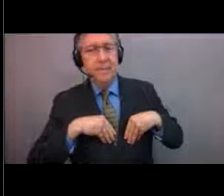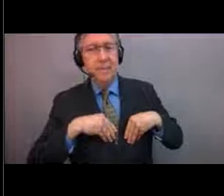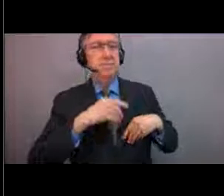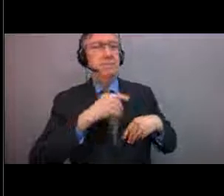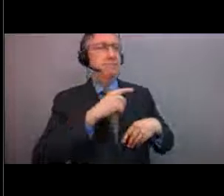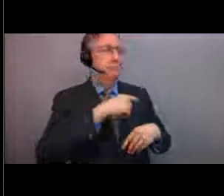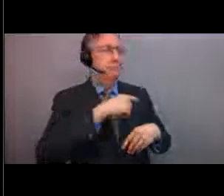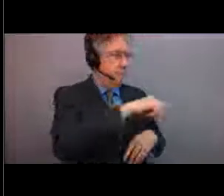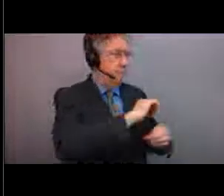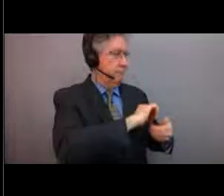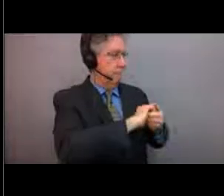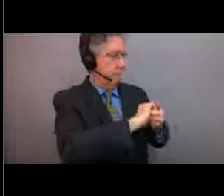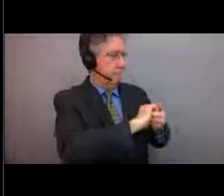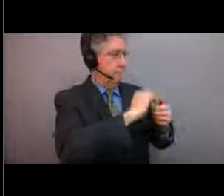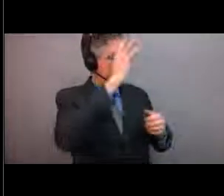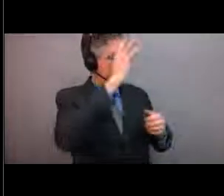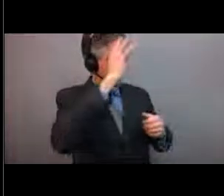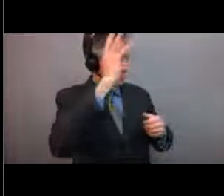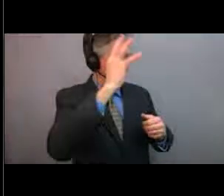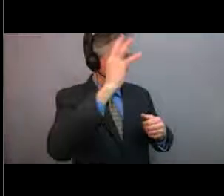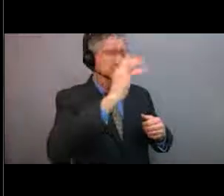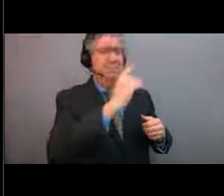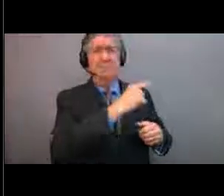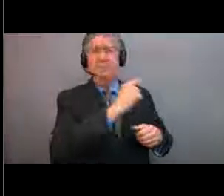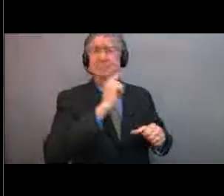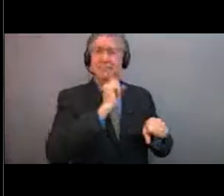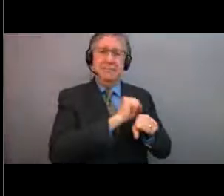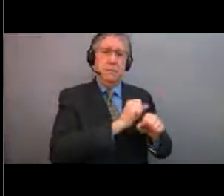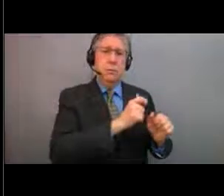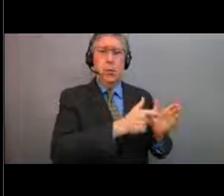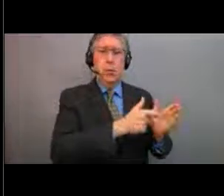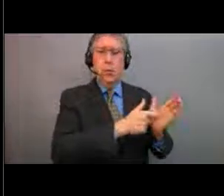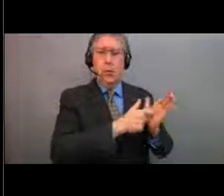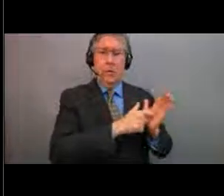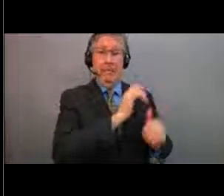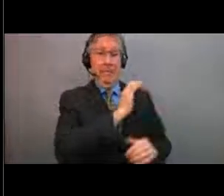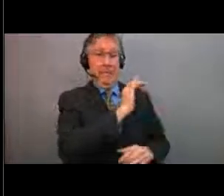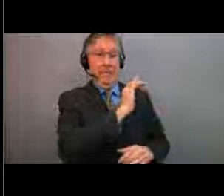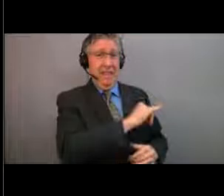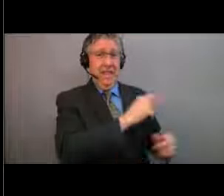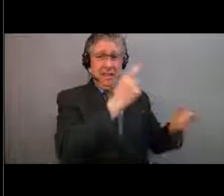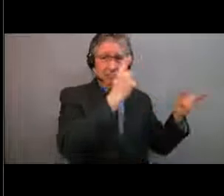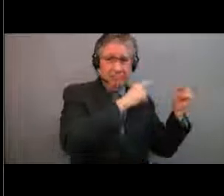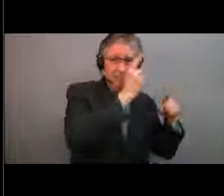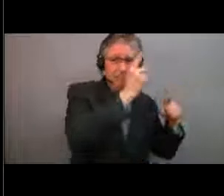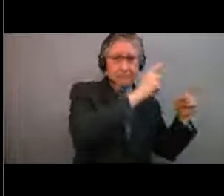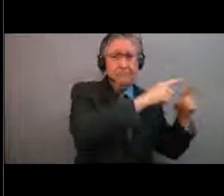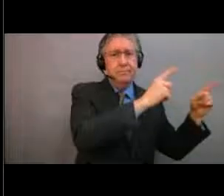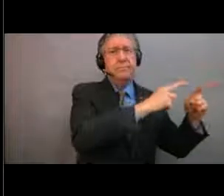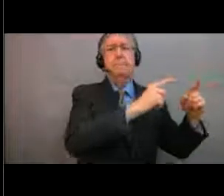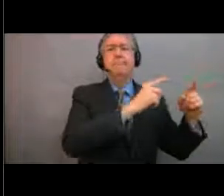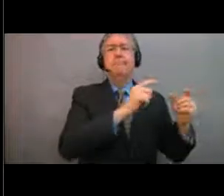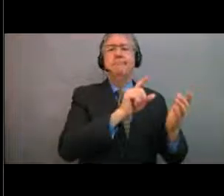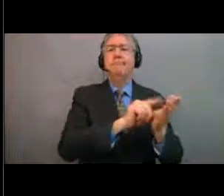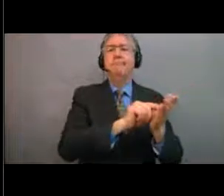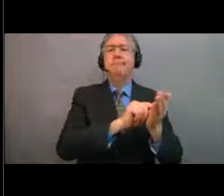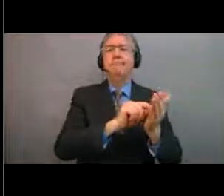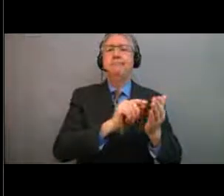were extremely essential to its success. So as was mentioned, the paper was an